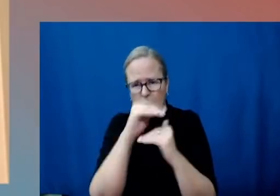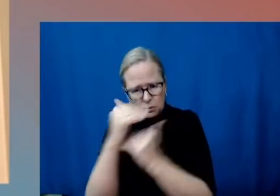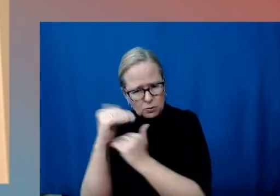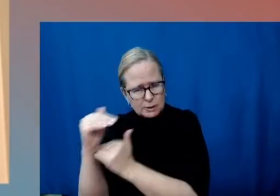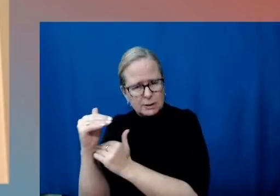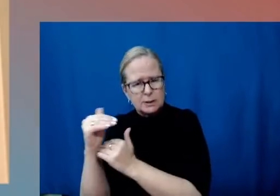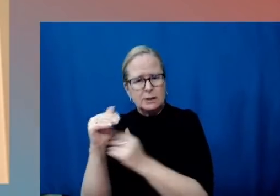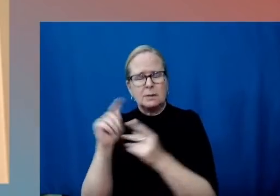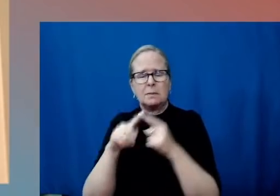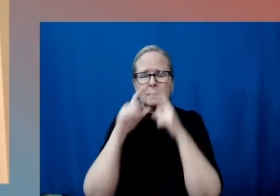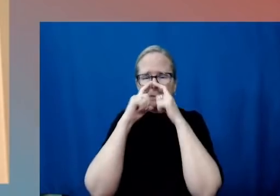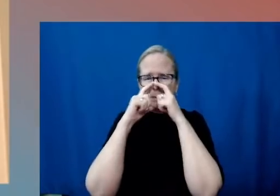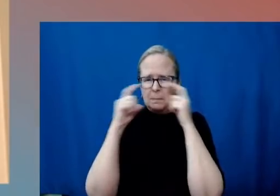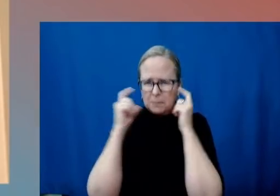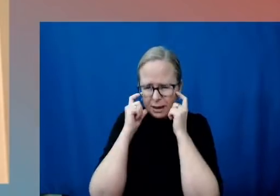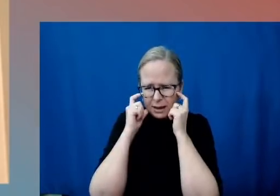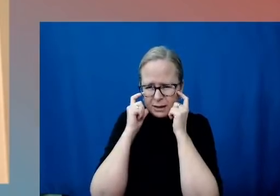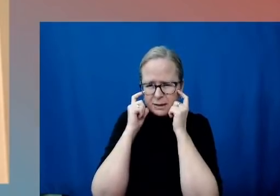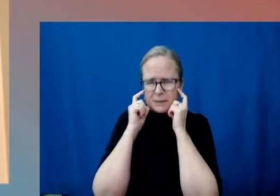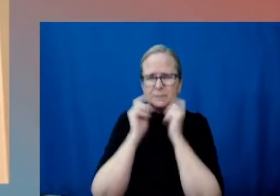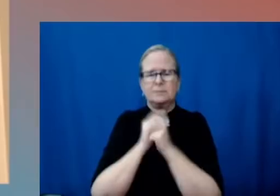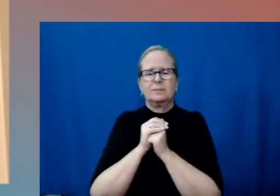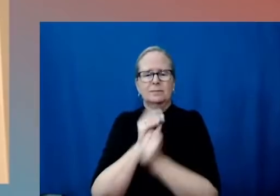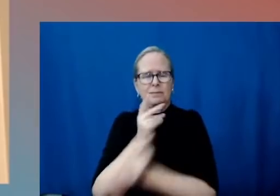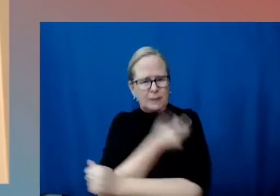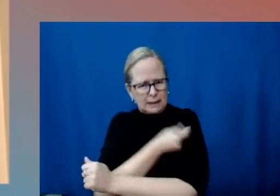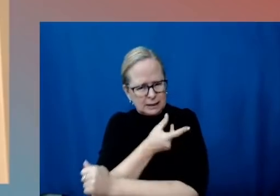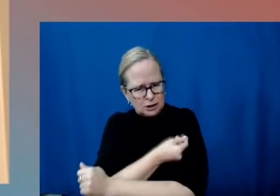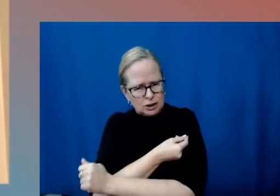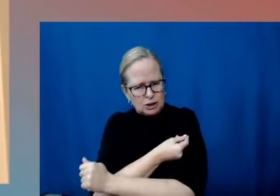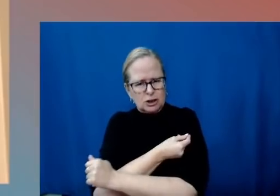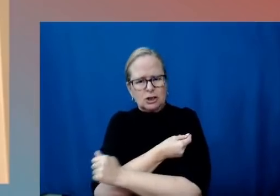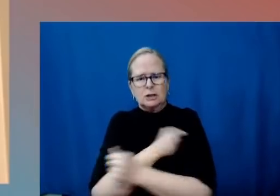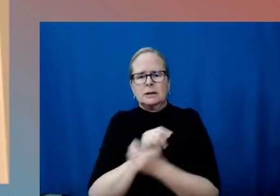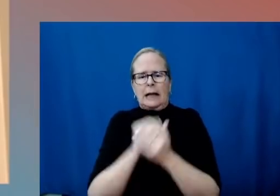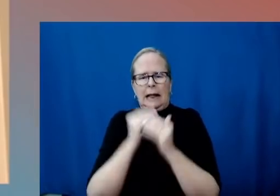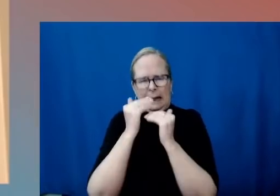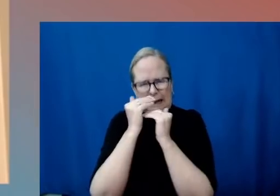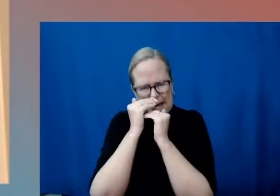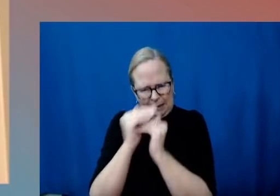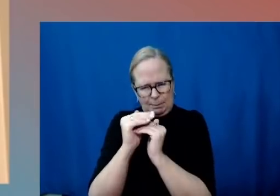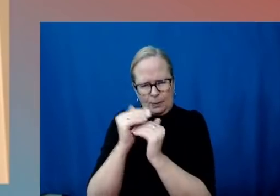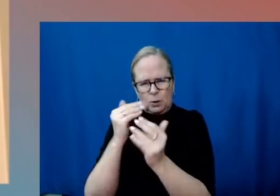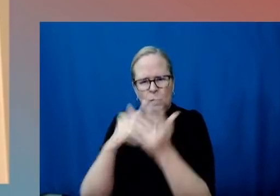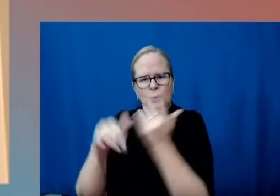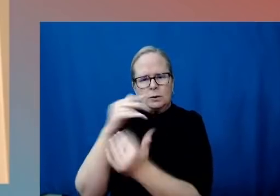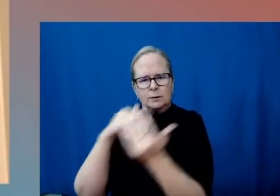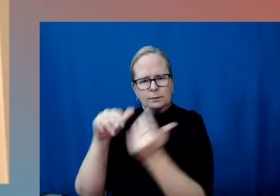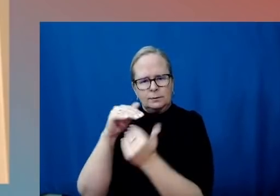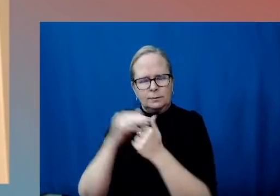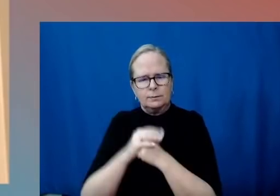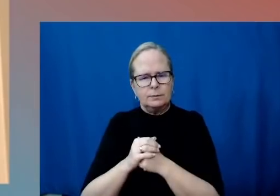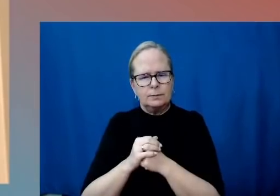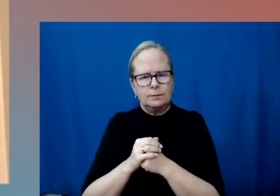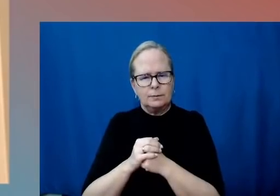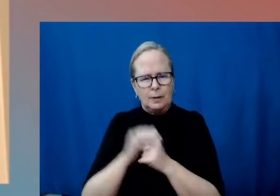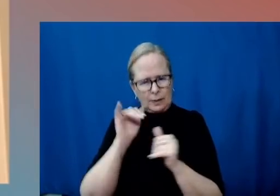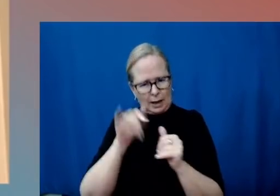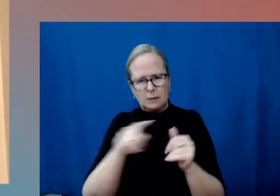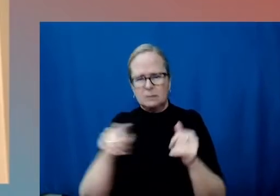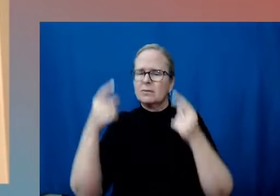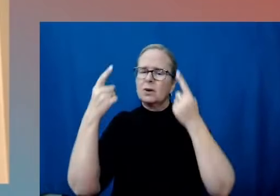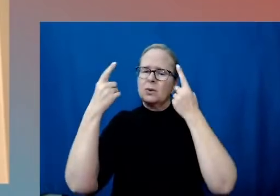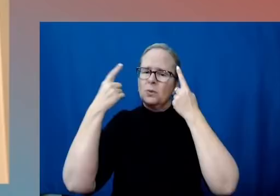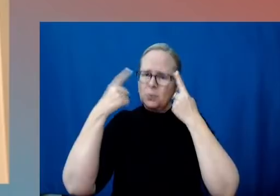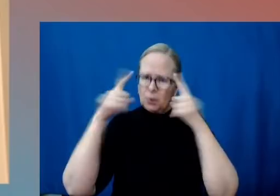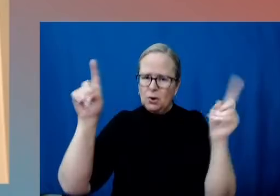and vaccines and even restricting social access and congregation, that works.